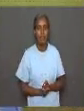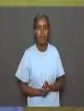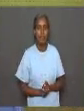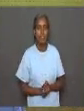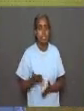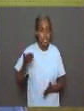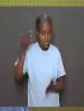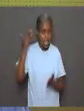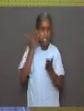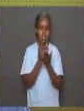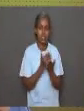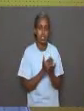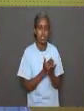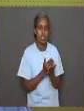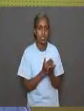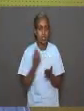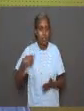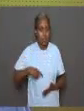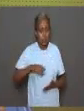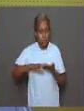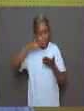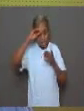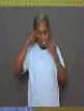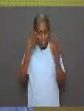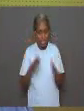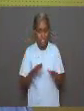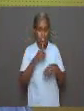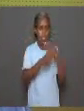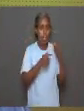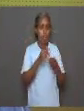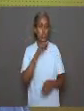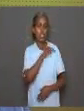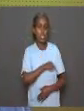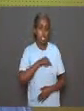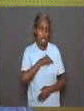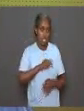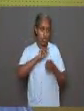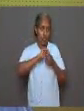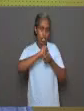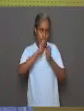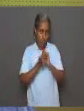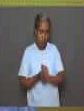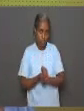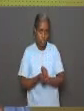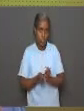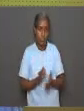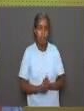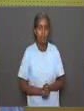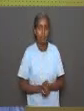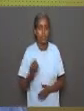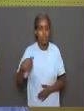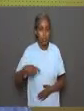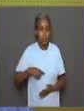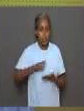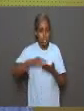In the last lesson, we learned about the nature of transformation. We